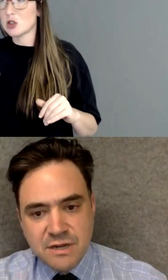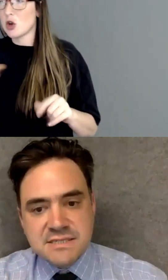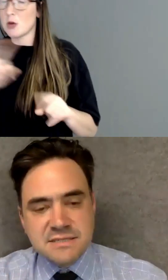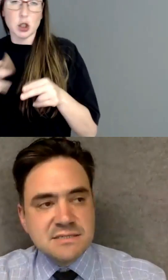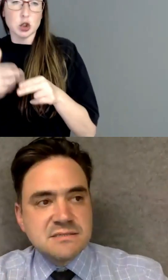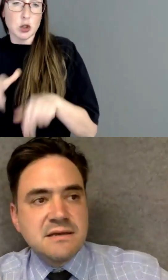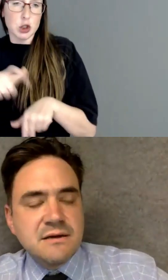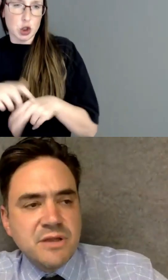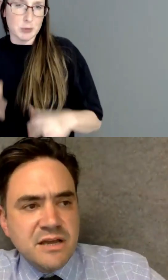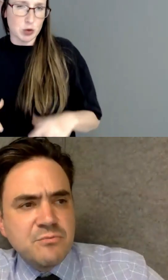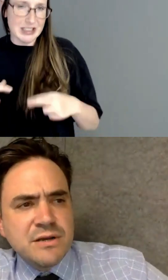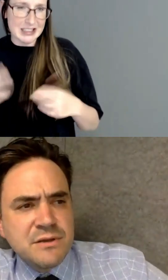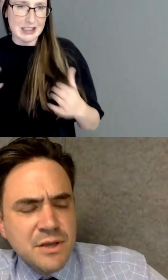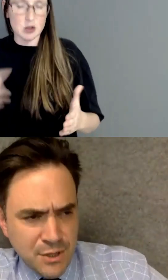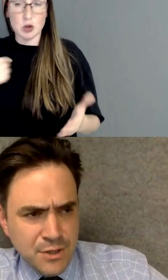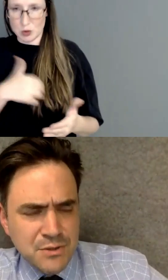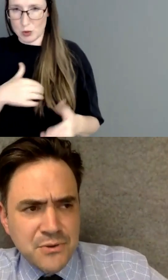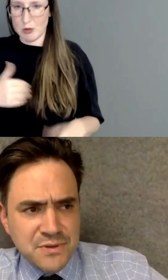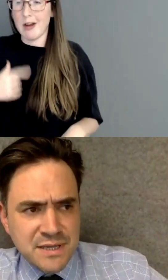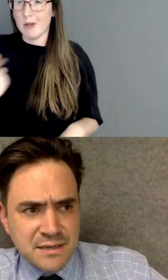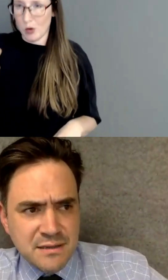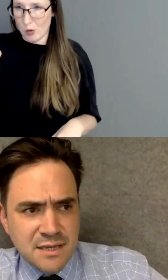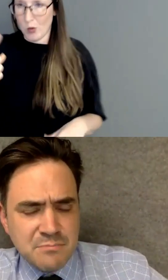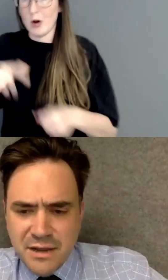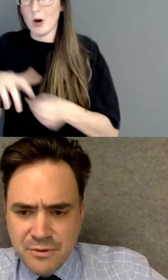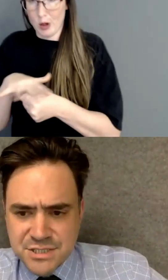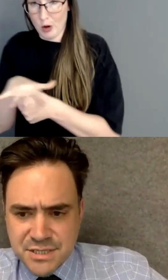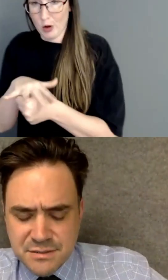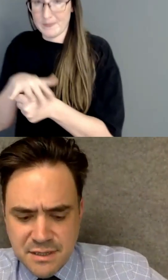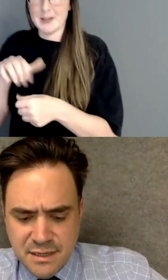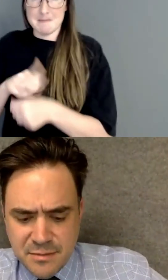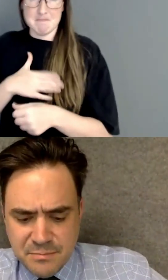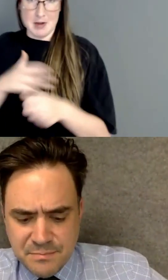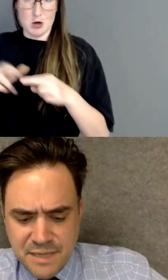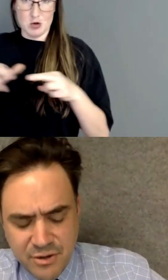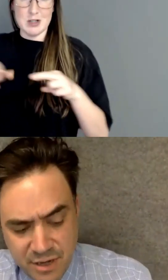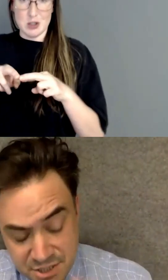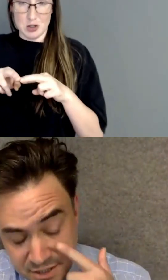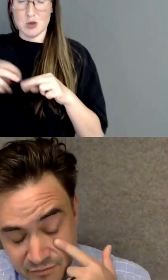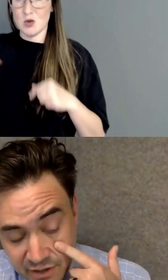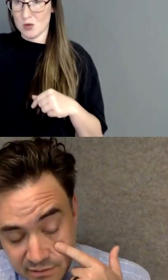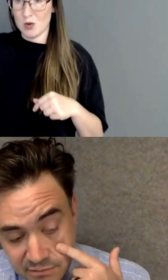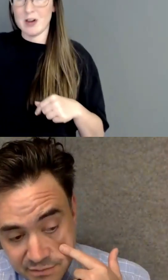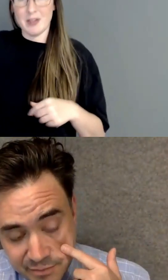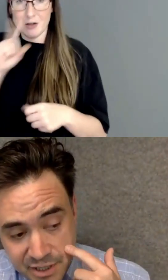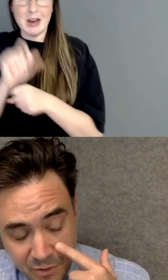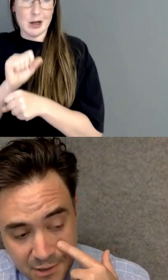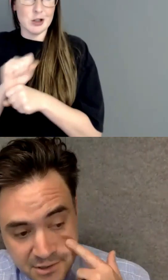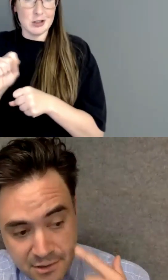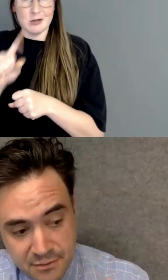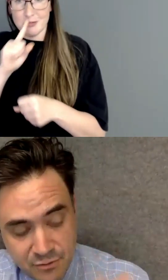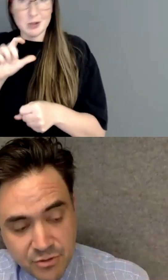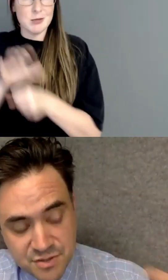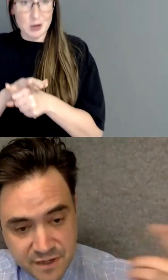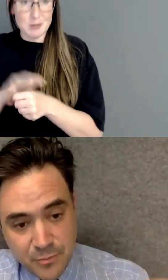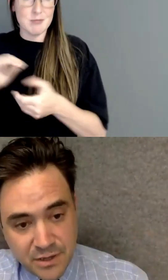short-term residences. We have one locally in my region, and they were actually a very committed